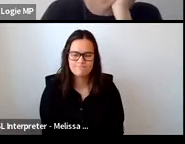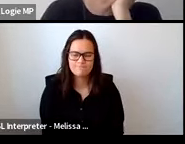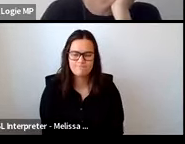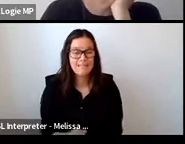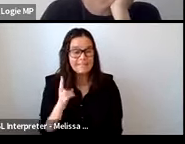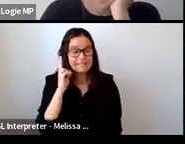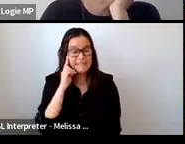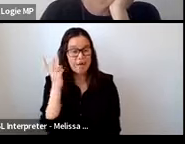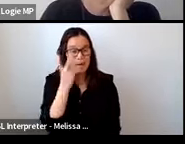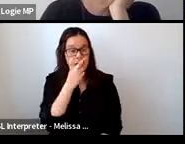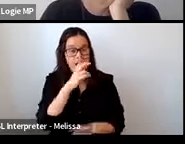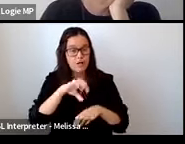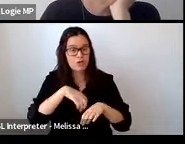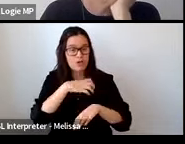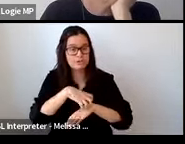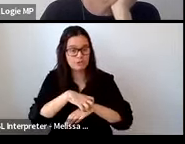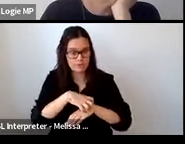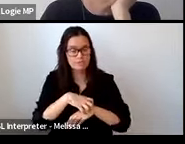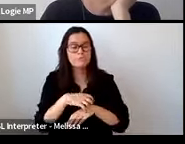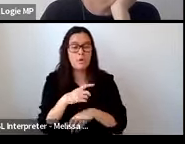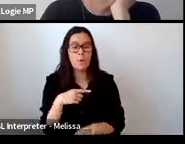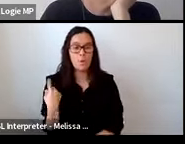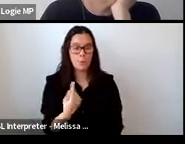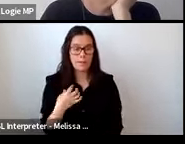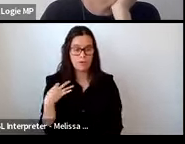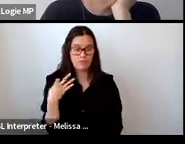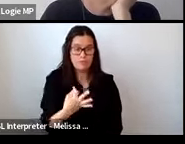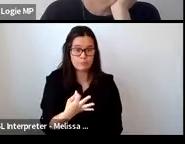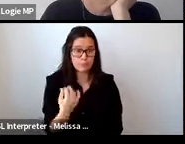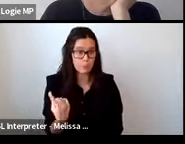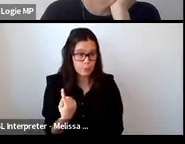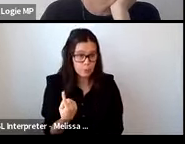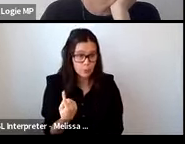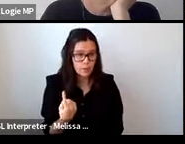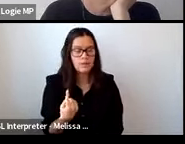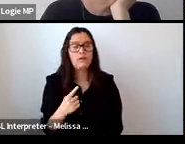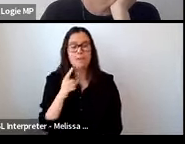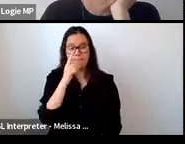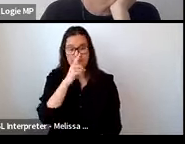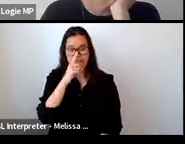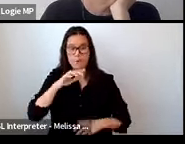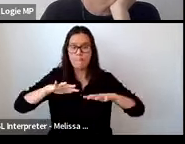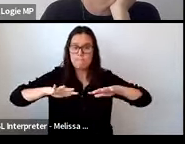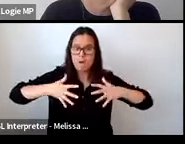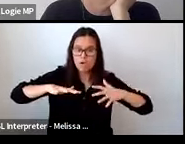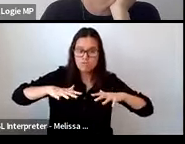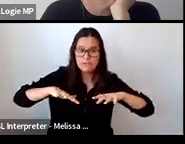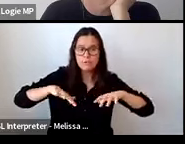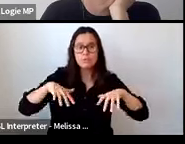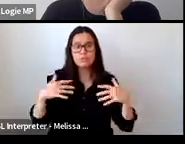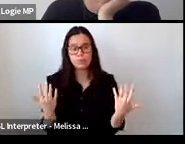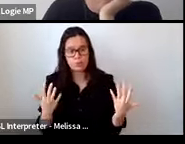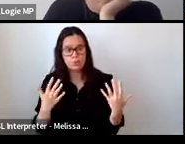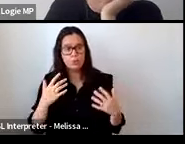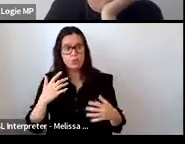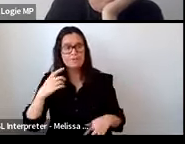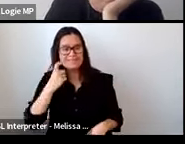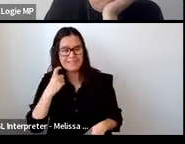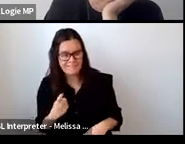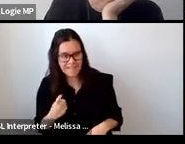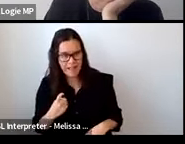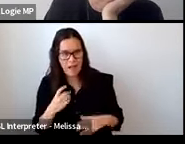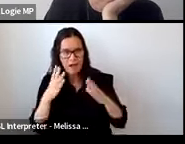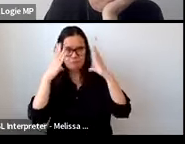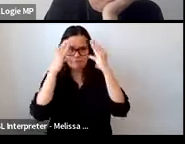Deafblind Association represents people who with moderate to severe loss of both hearing and